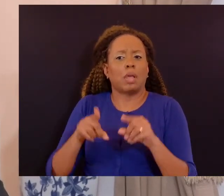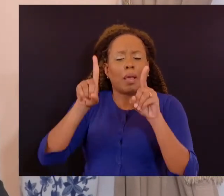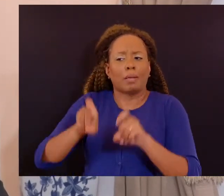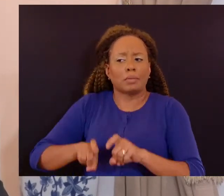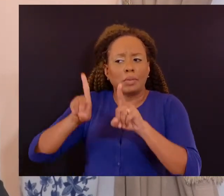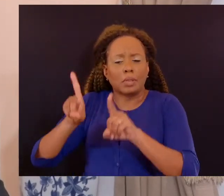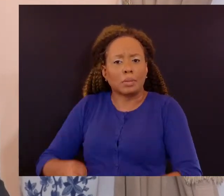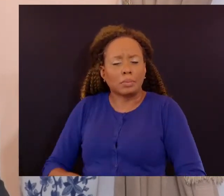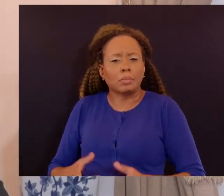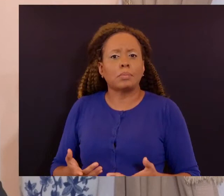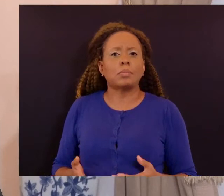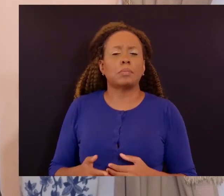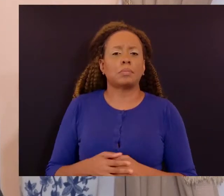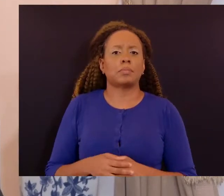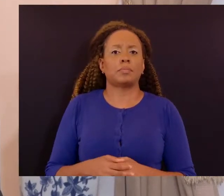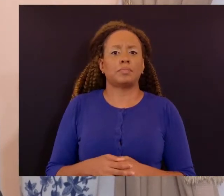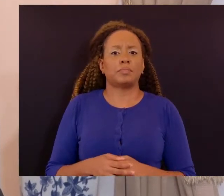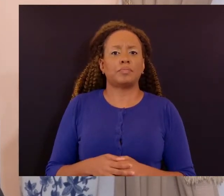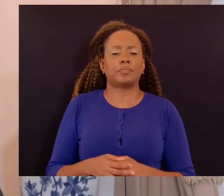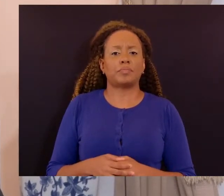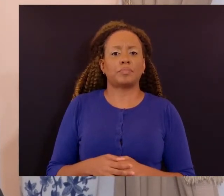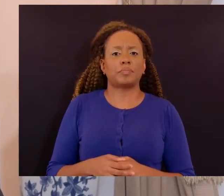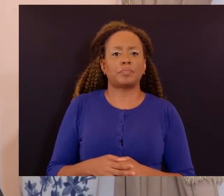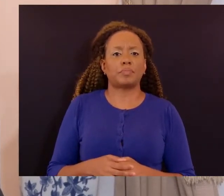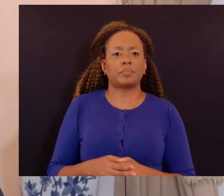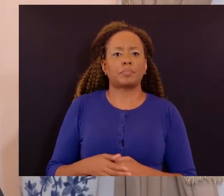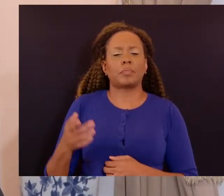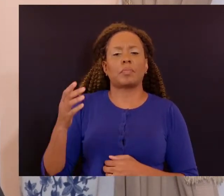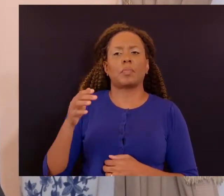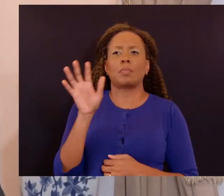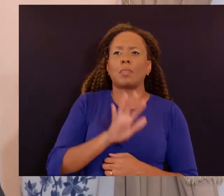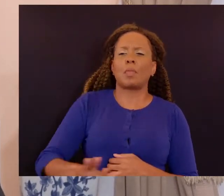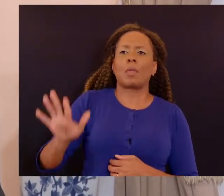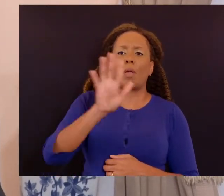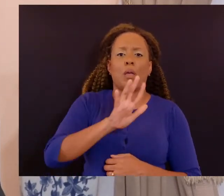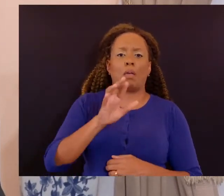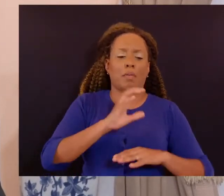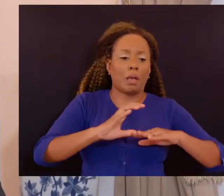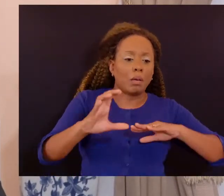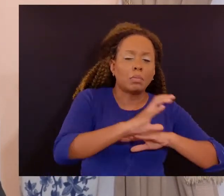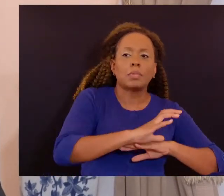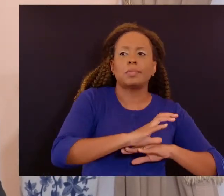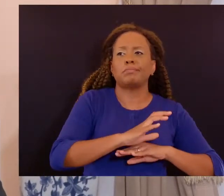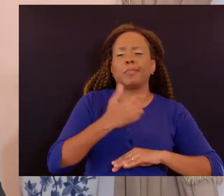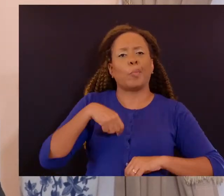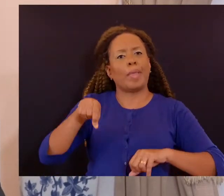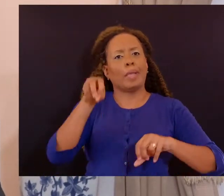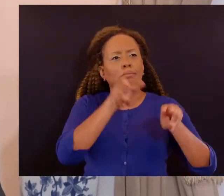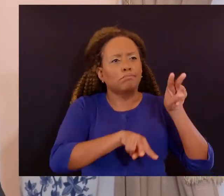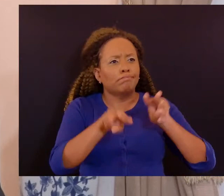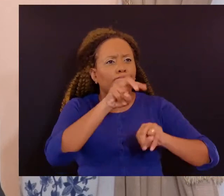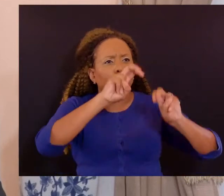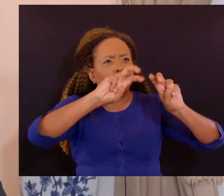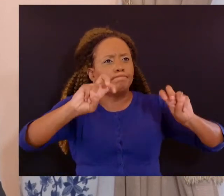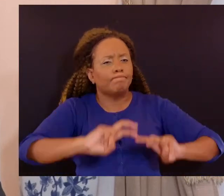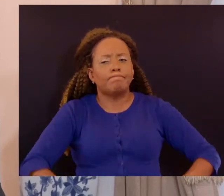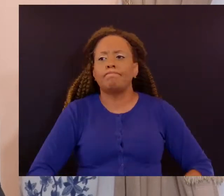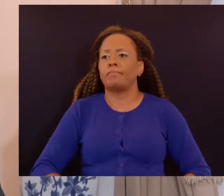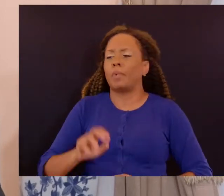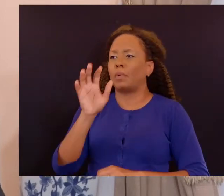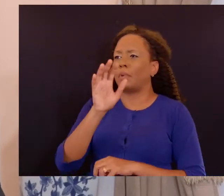our students. We looked at various countries across the region, across the world, and yes, there are some countries who've